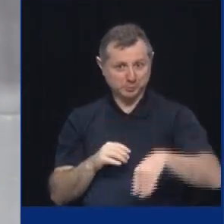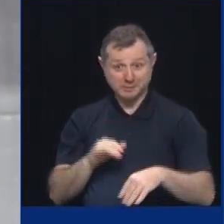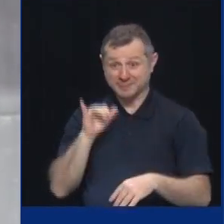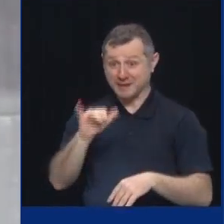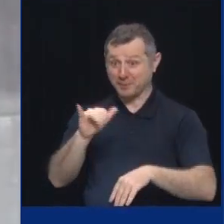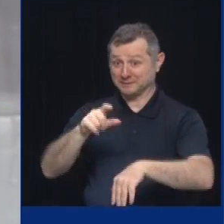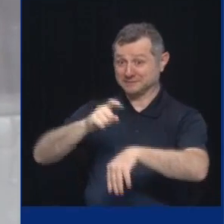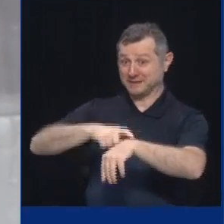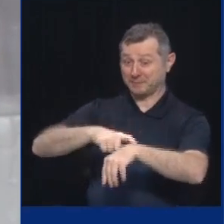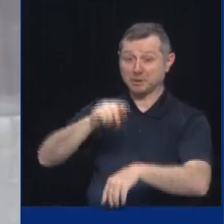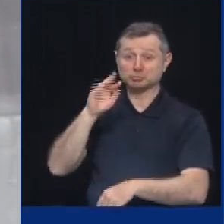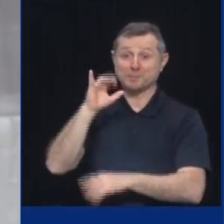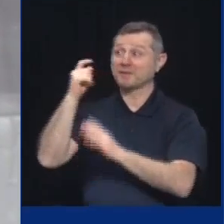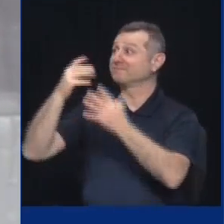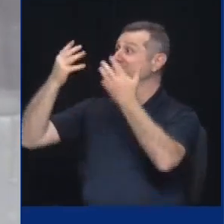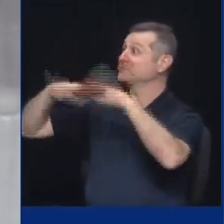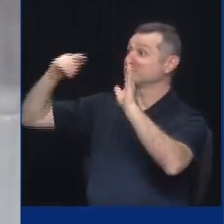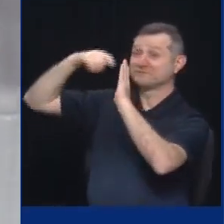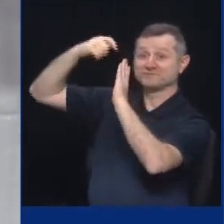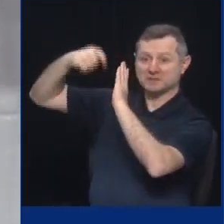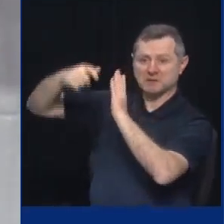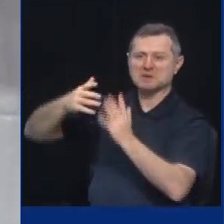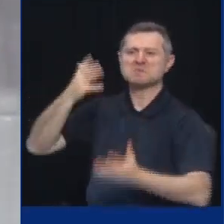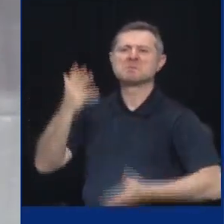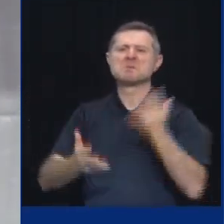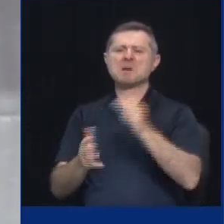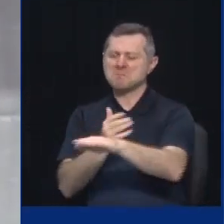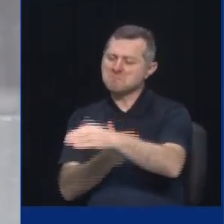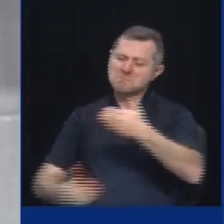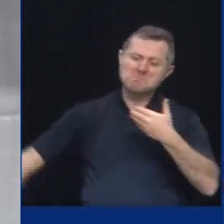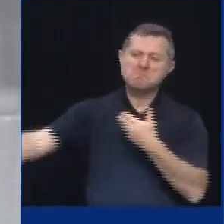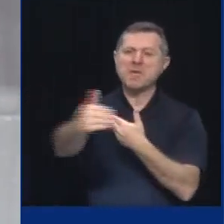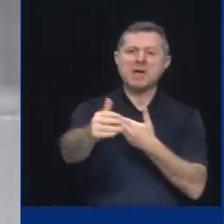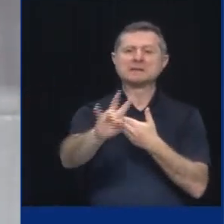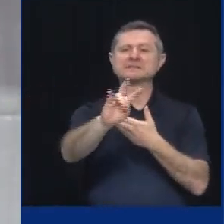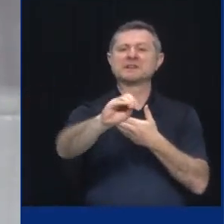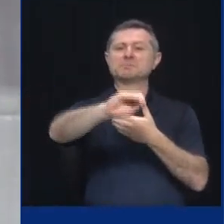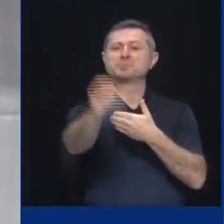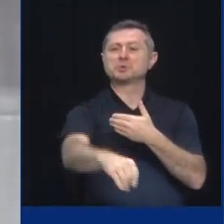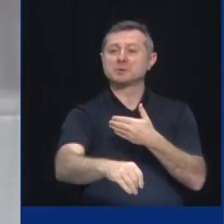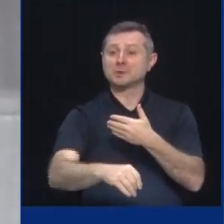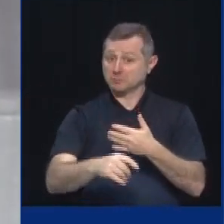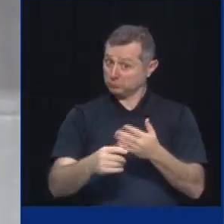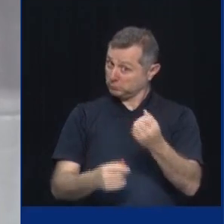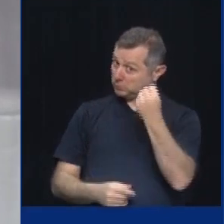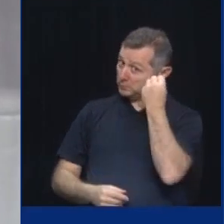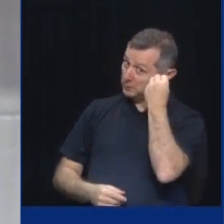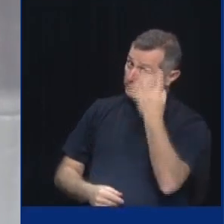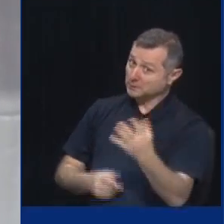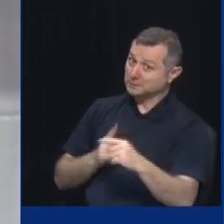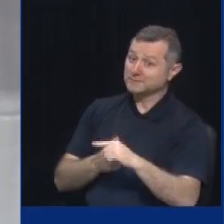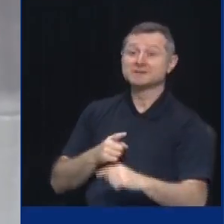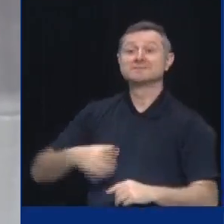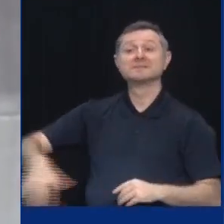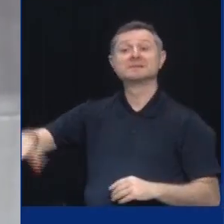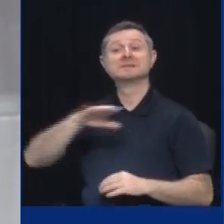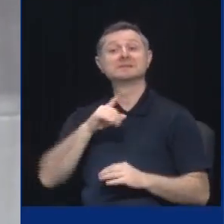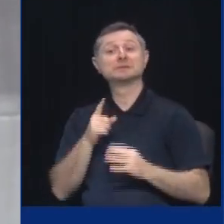Tribeca is over, we're going to be there. And it is fitting that as Tribeca led us through